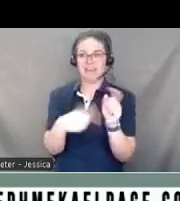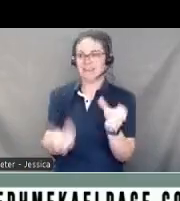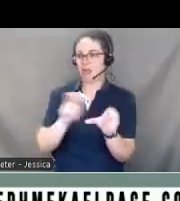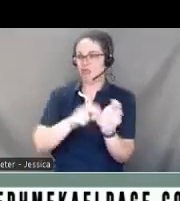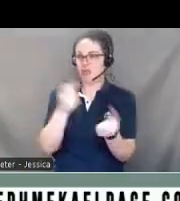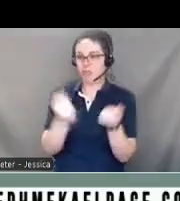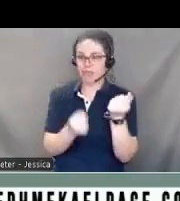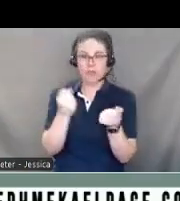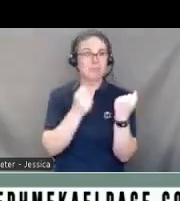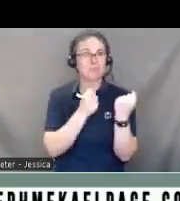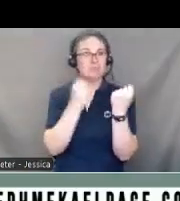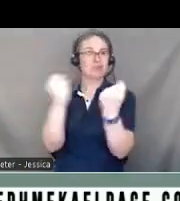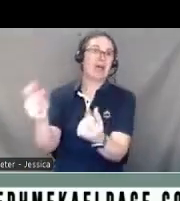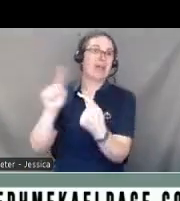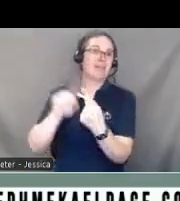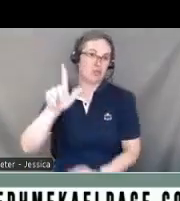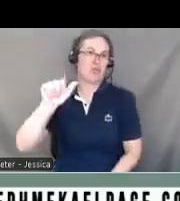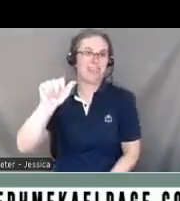to Louis Braille in LA.